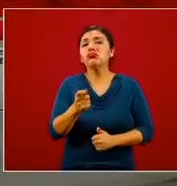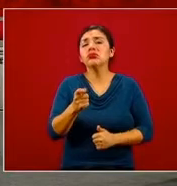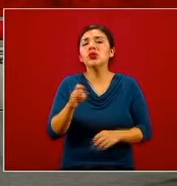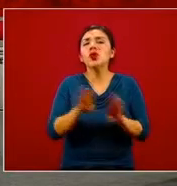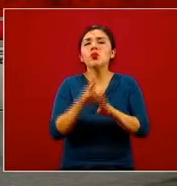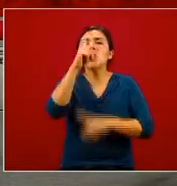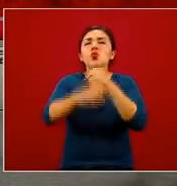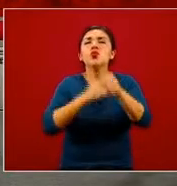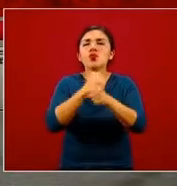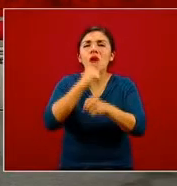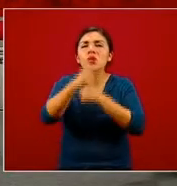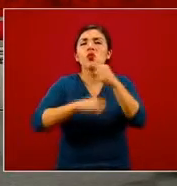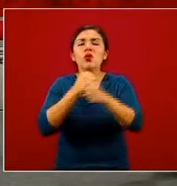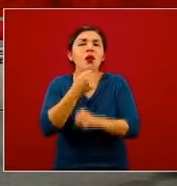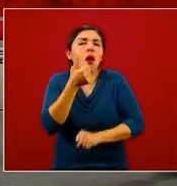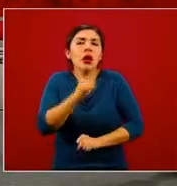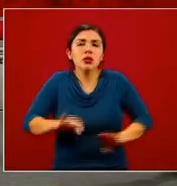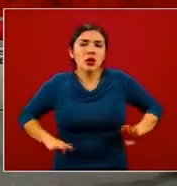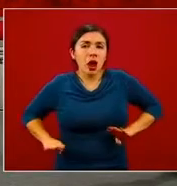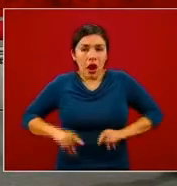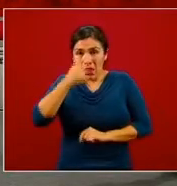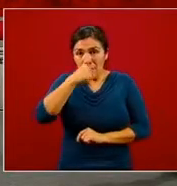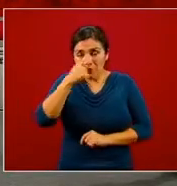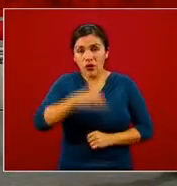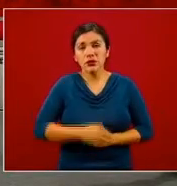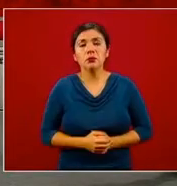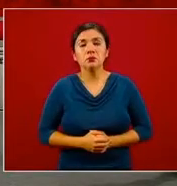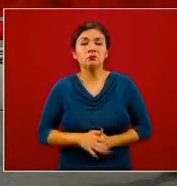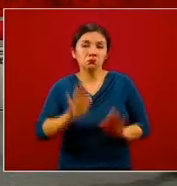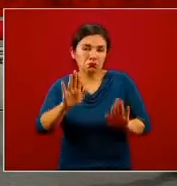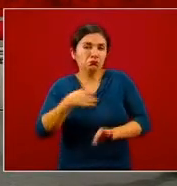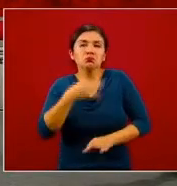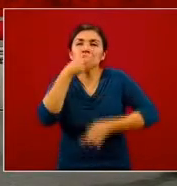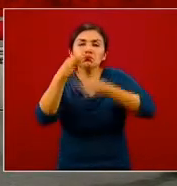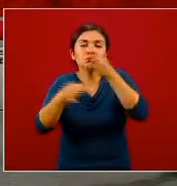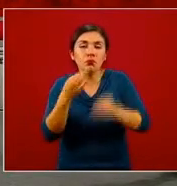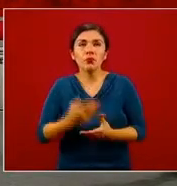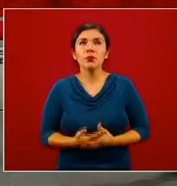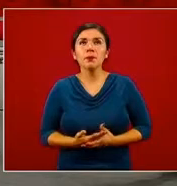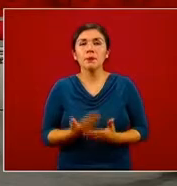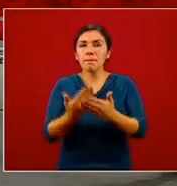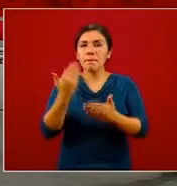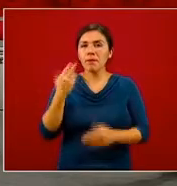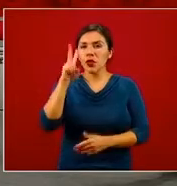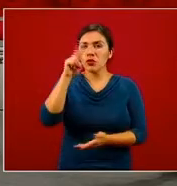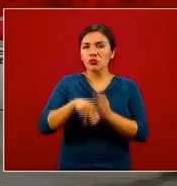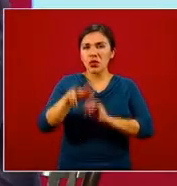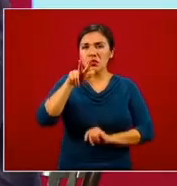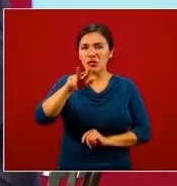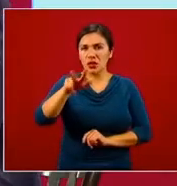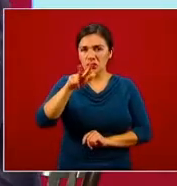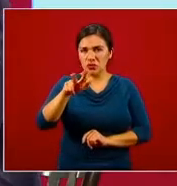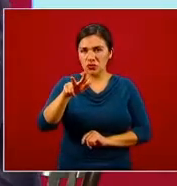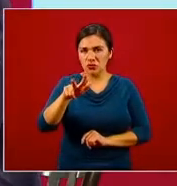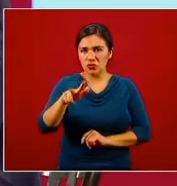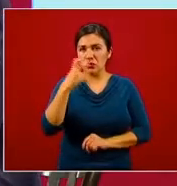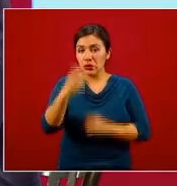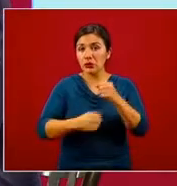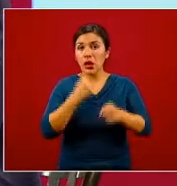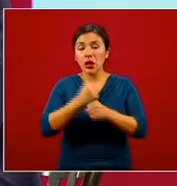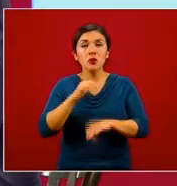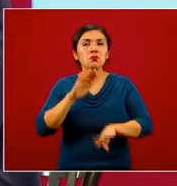to be prepared for it and treat it, and not just for epidemics, but the typical annual seasonal